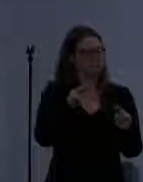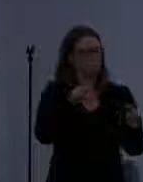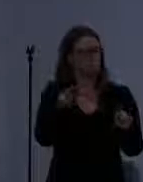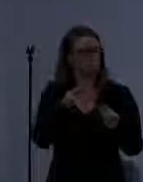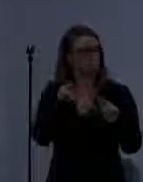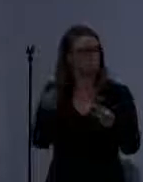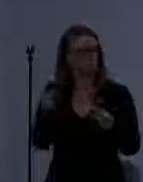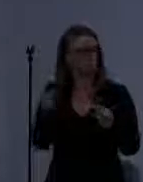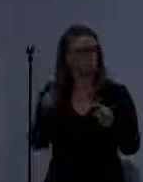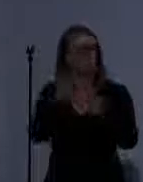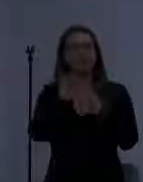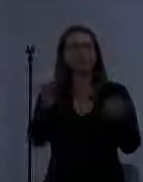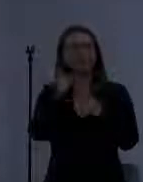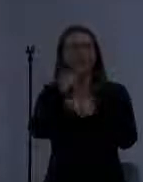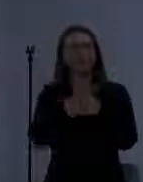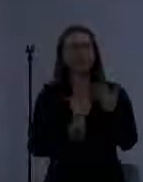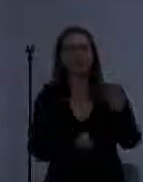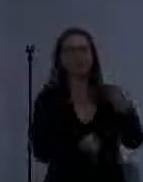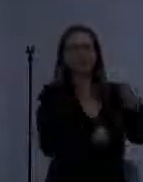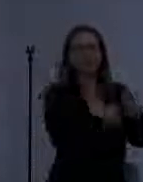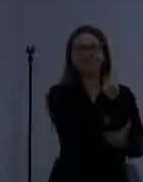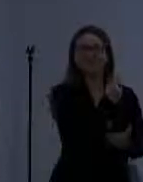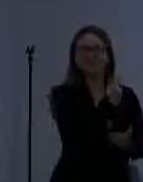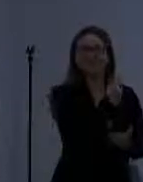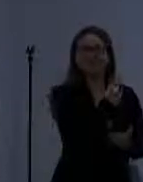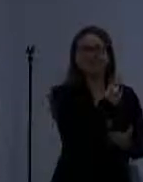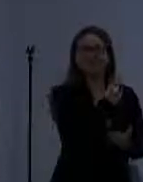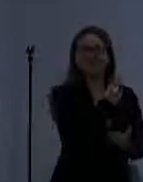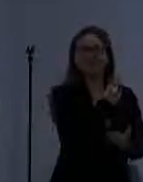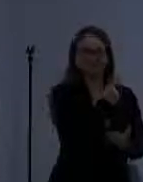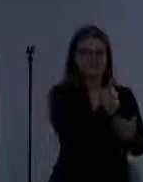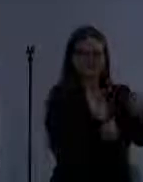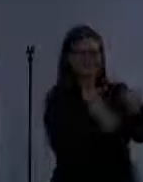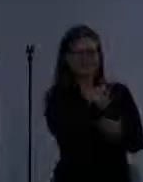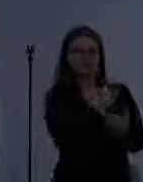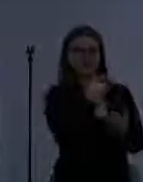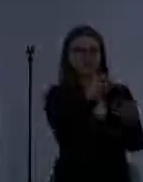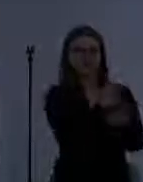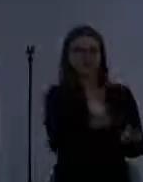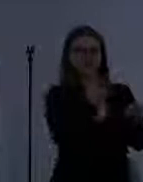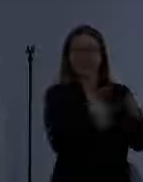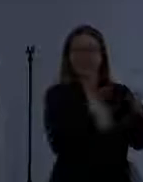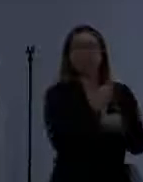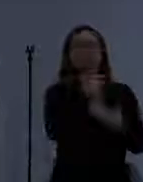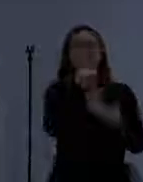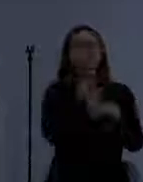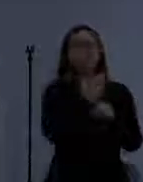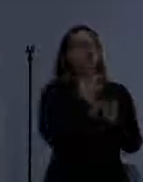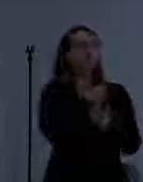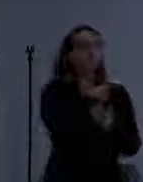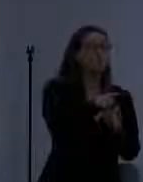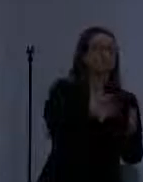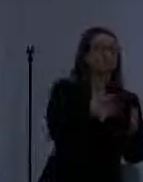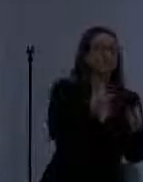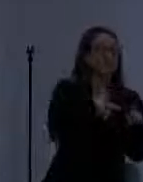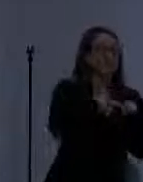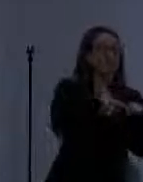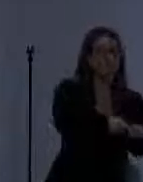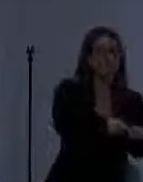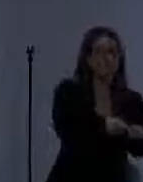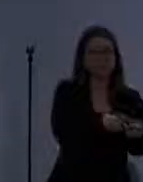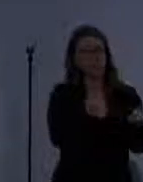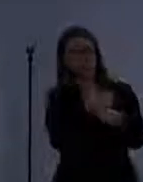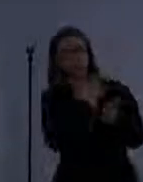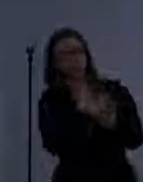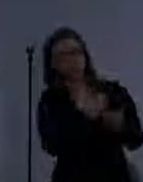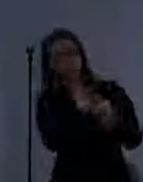not based on one incident only. It's actually about monitoring the compliance of providers all the time